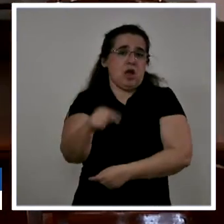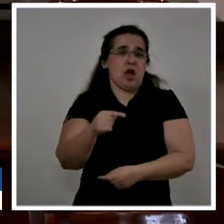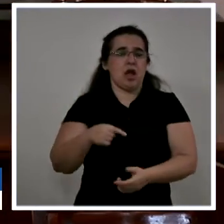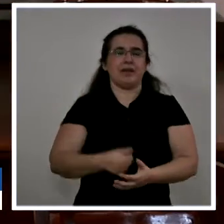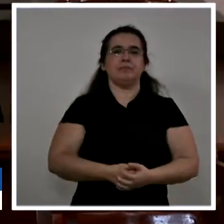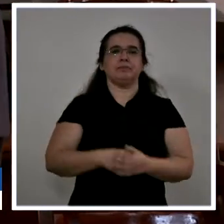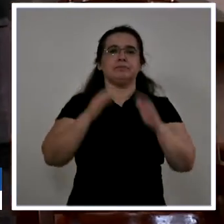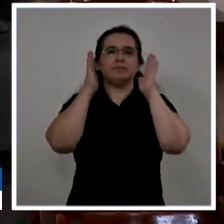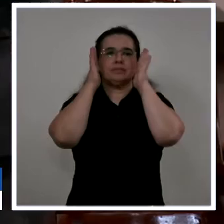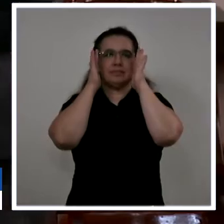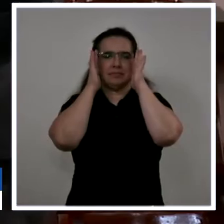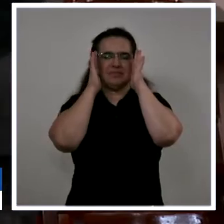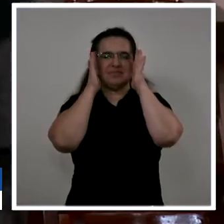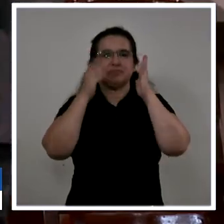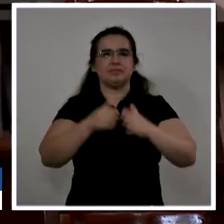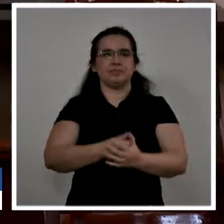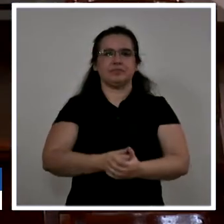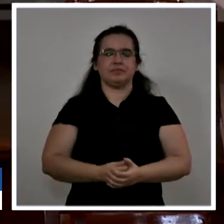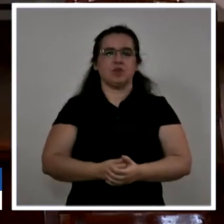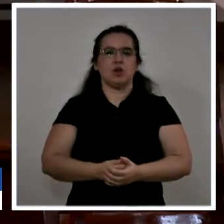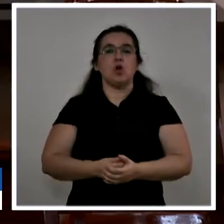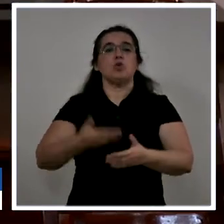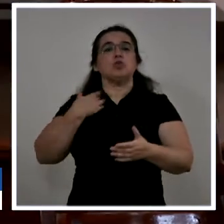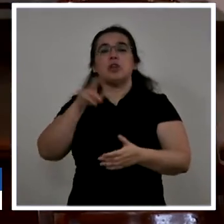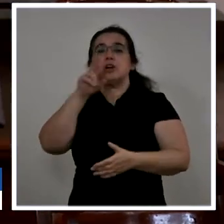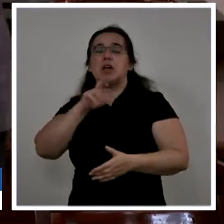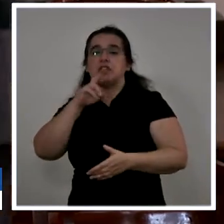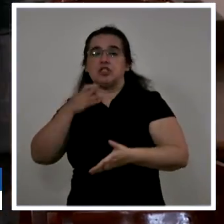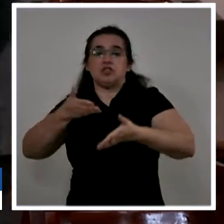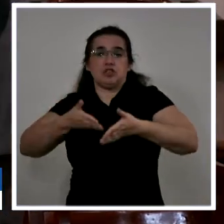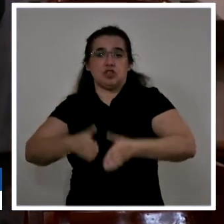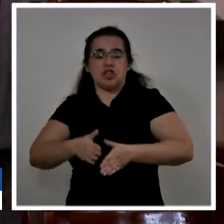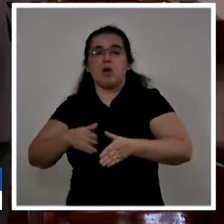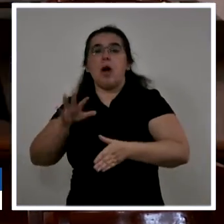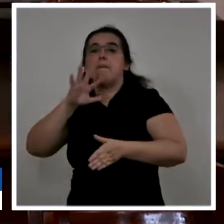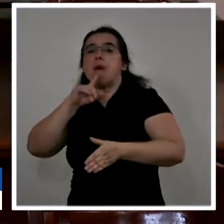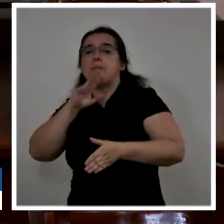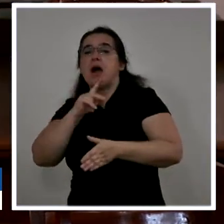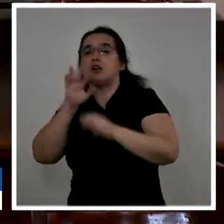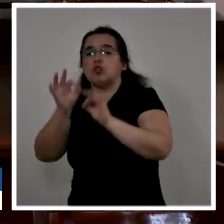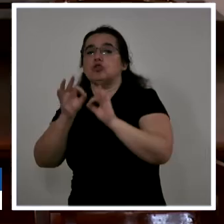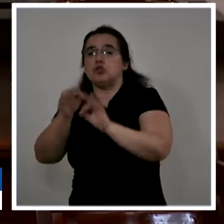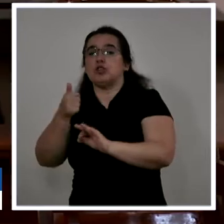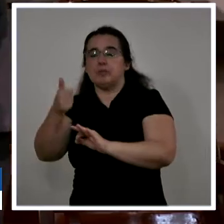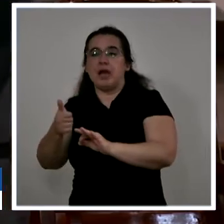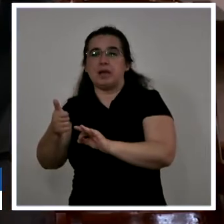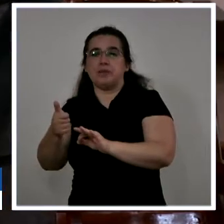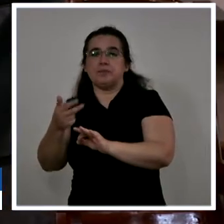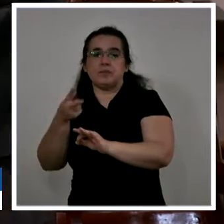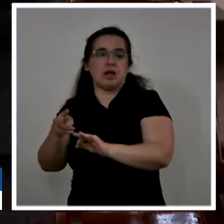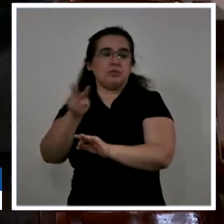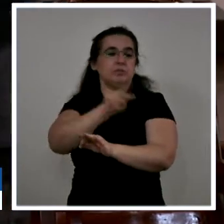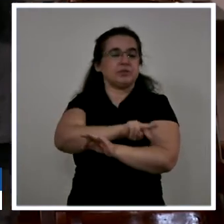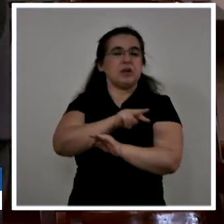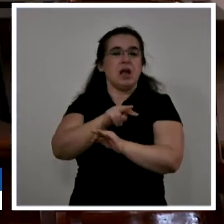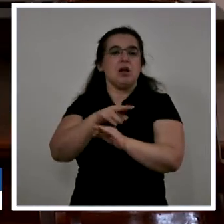grew up, the ones who were born to the high licking mother, os que nasceram da mãe que cuida muito bem dos bebés, would still have the big hippocampus, continuariam a ter um hipocampo